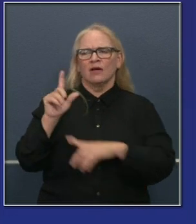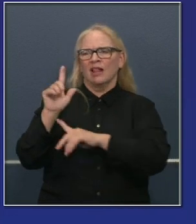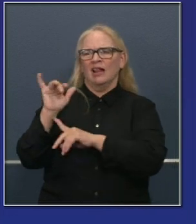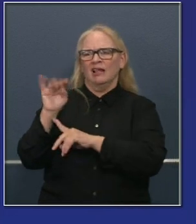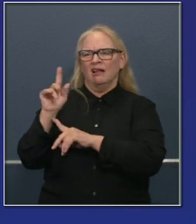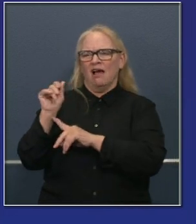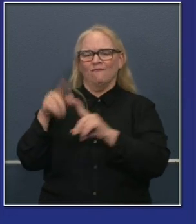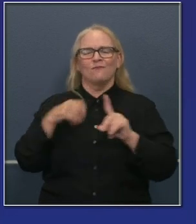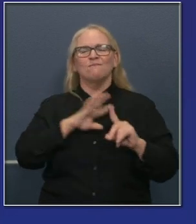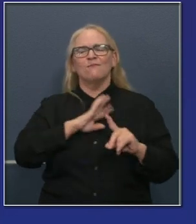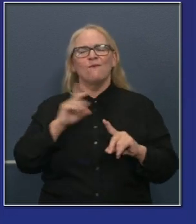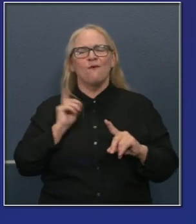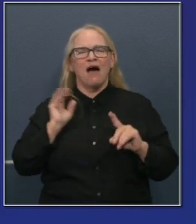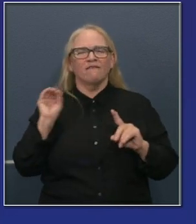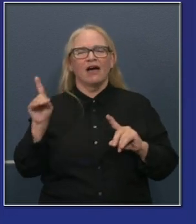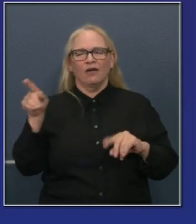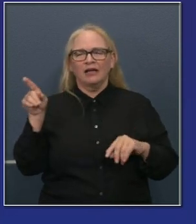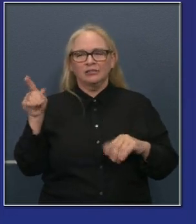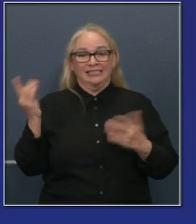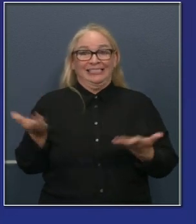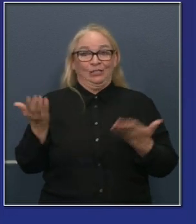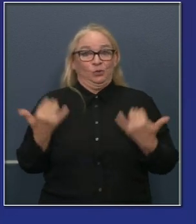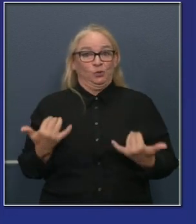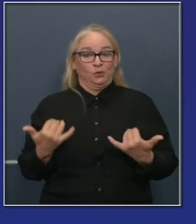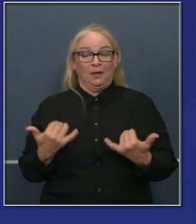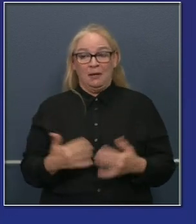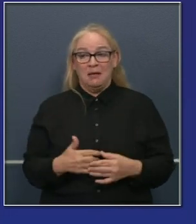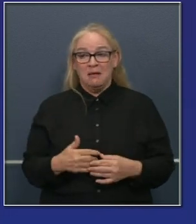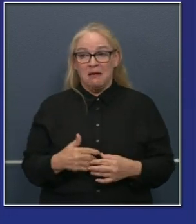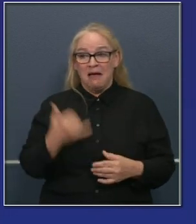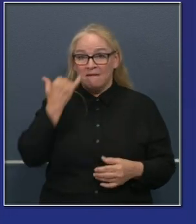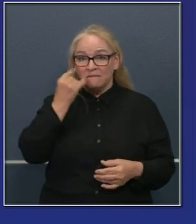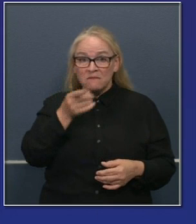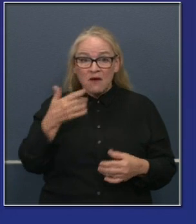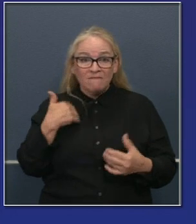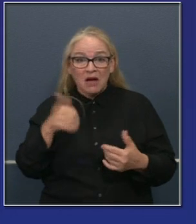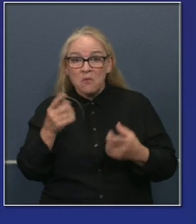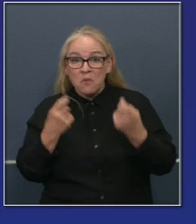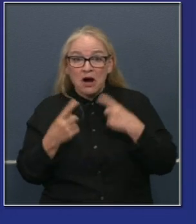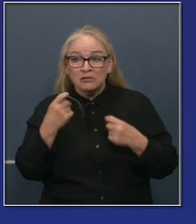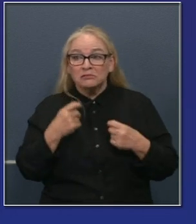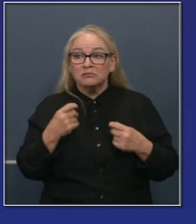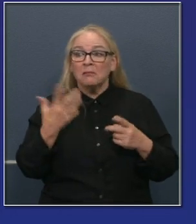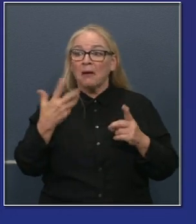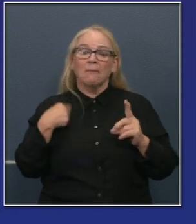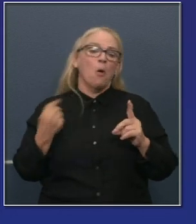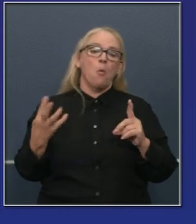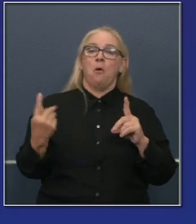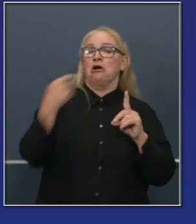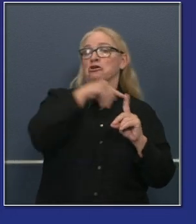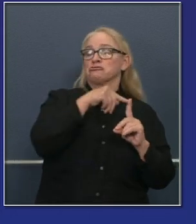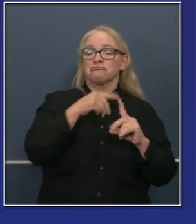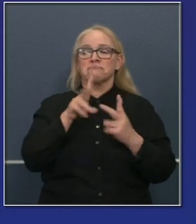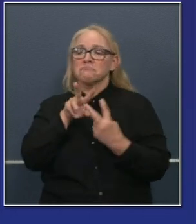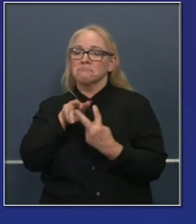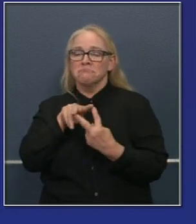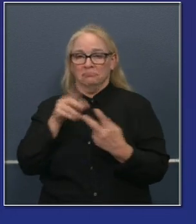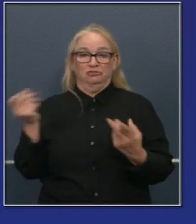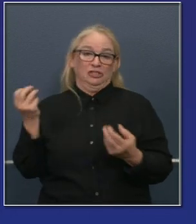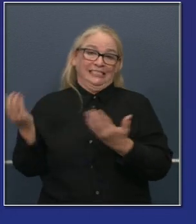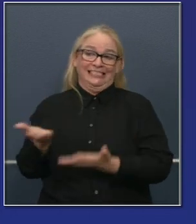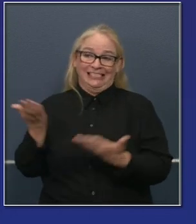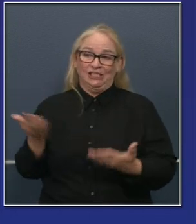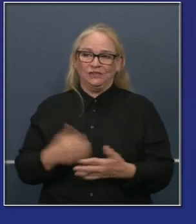for those of you who wish to ask her any questions. And our not only head of Health and Human Services, Dr. Galley,